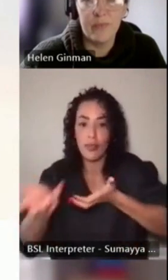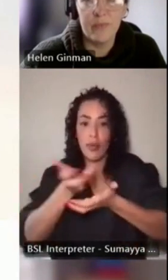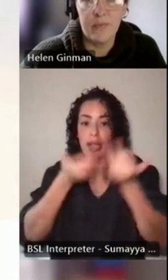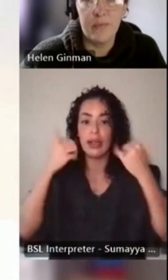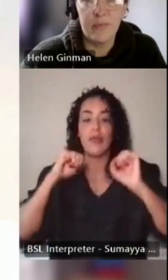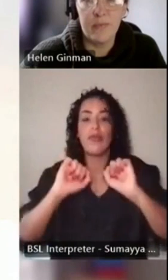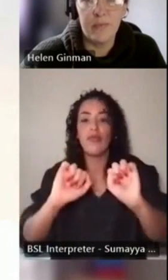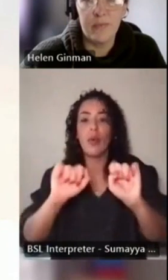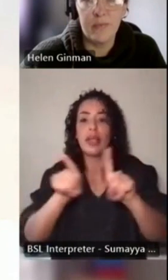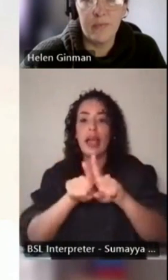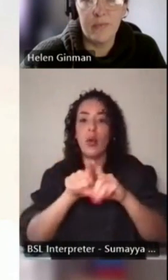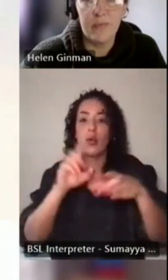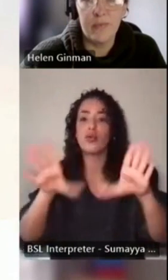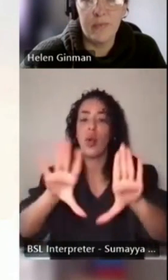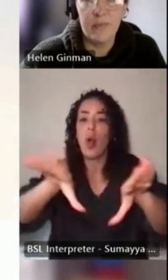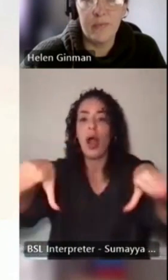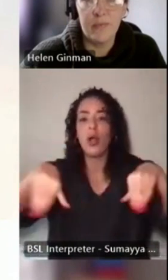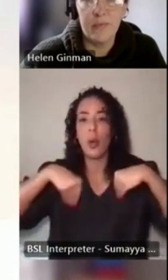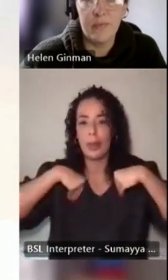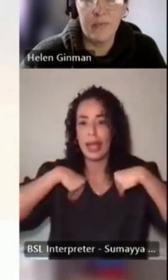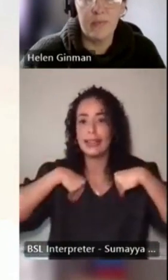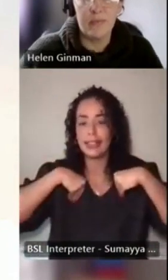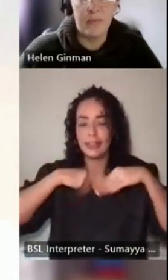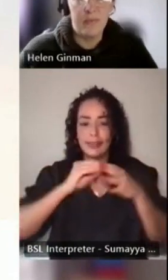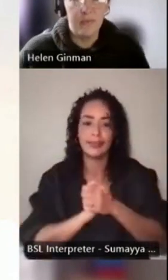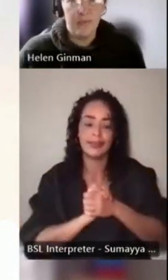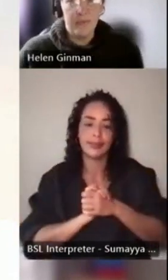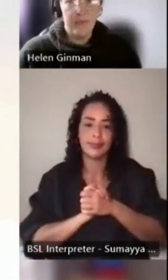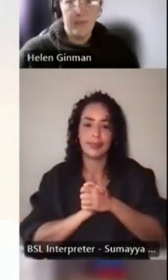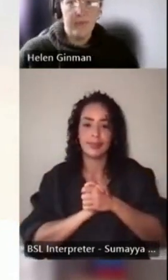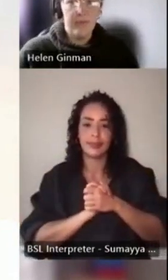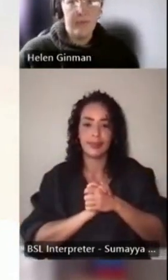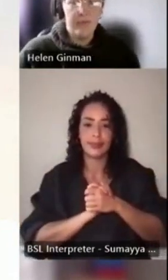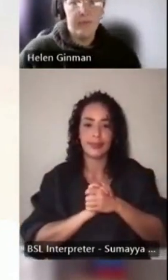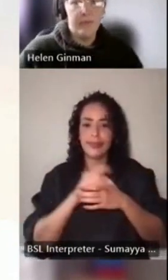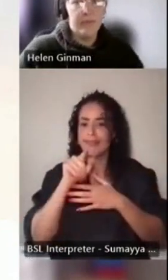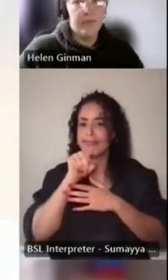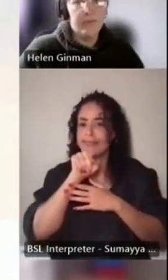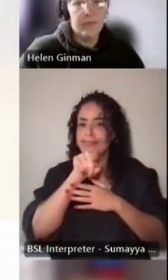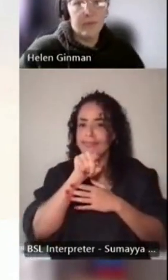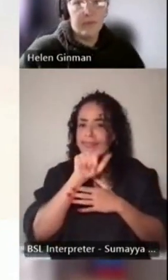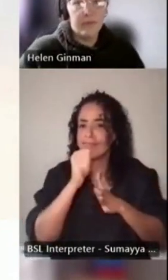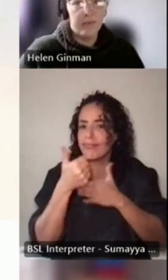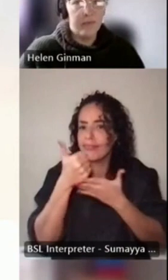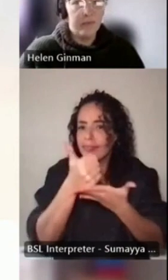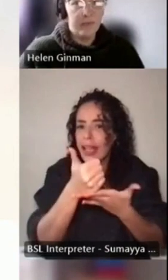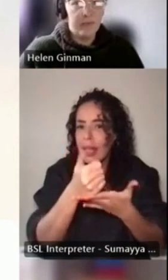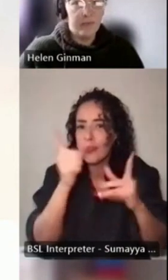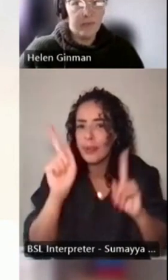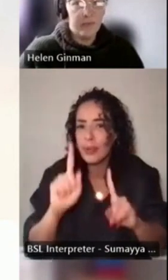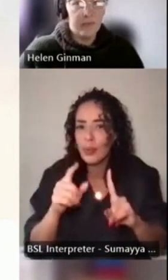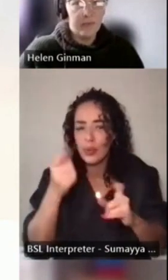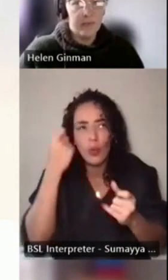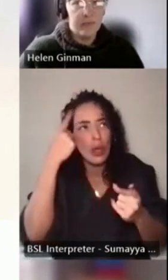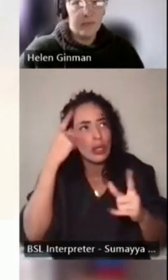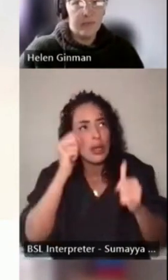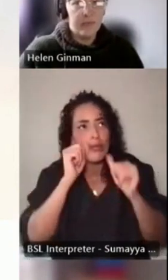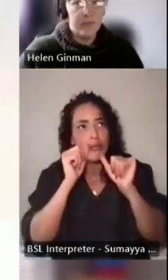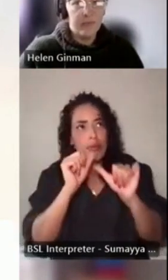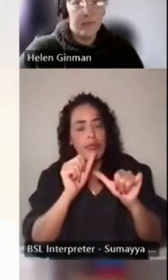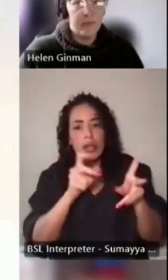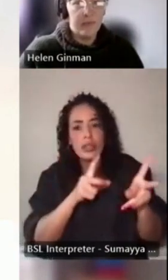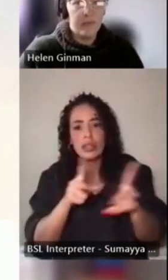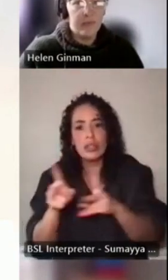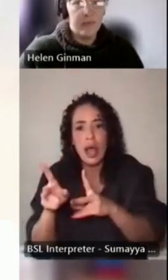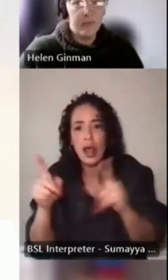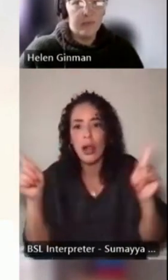and accommodating. So this instrument helps individuals to understand their preferred style and offers